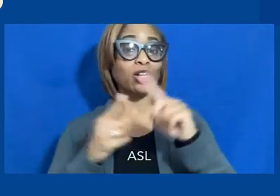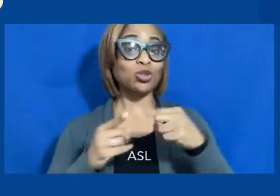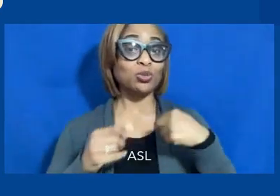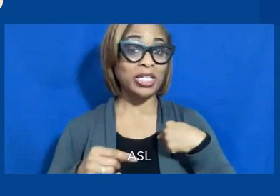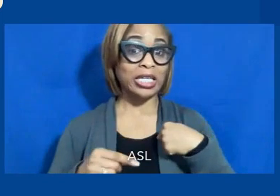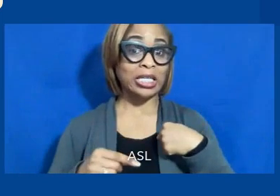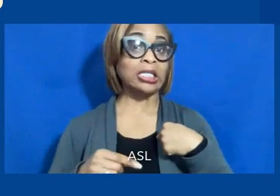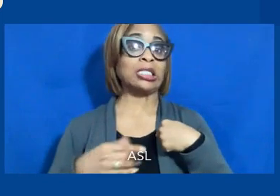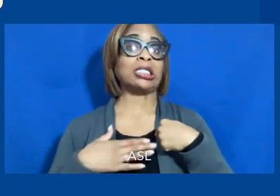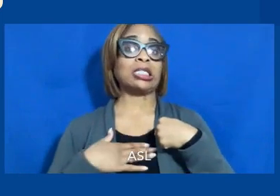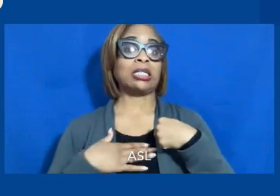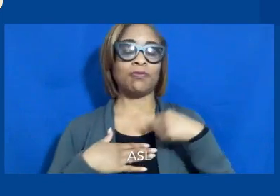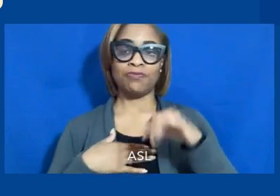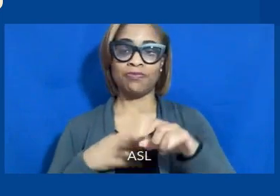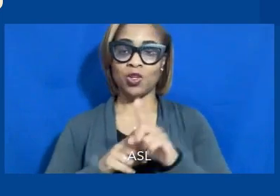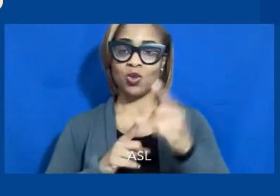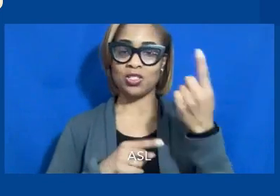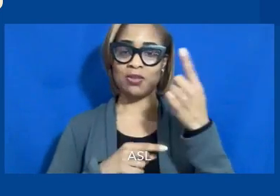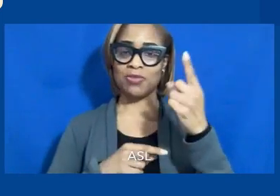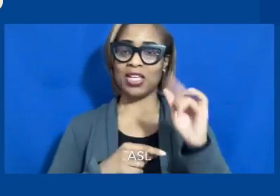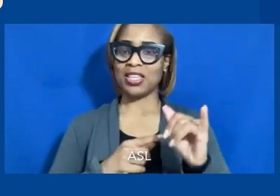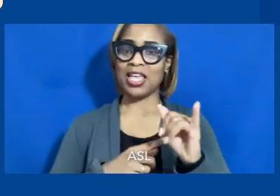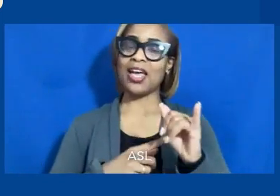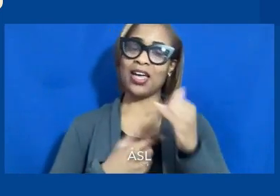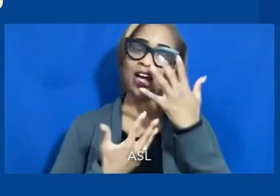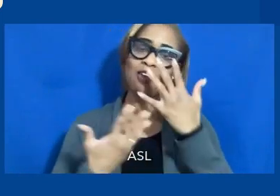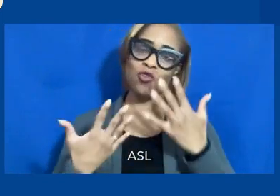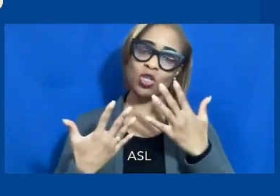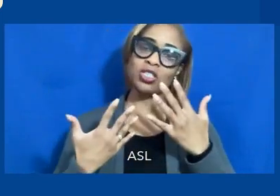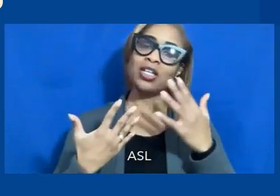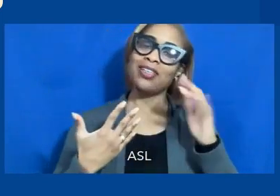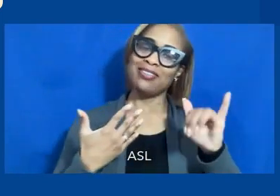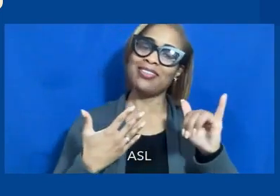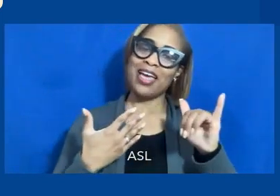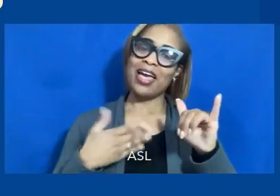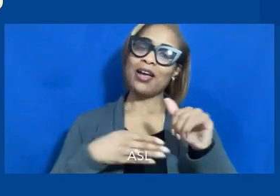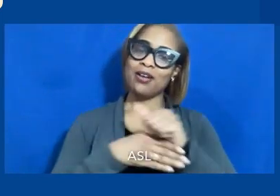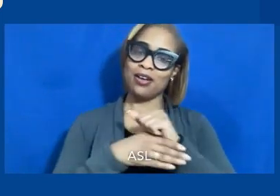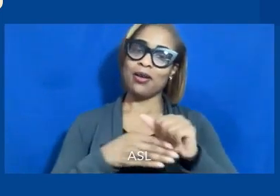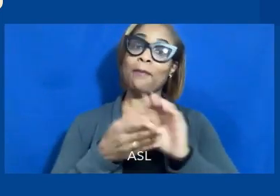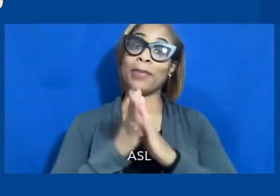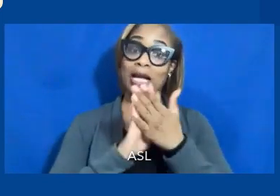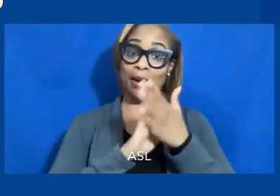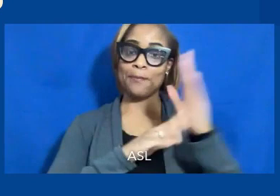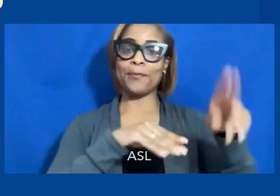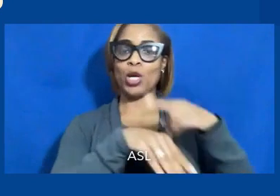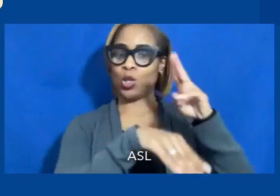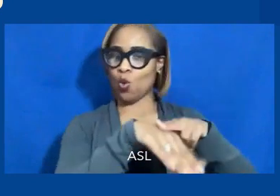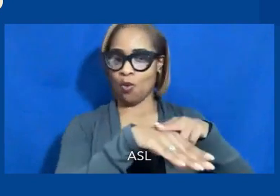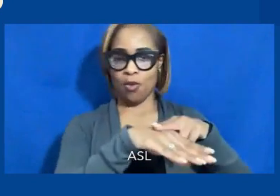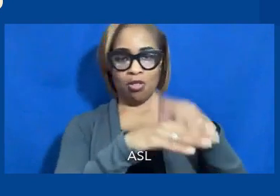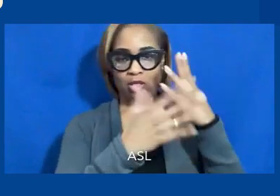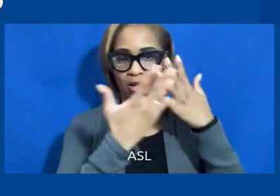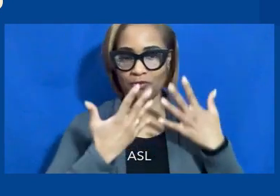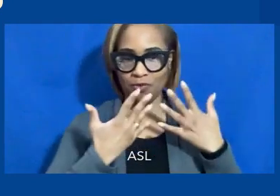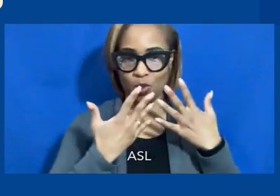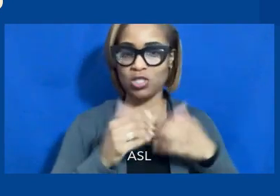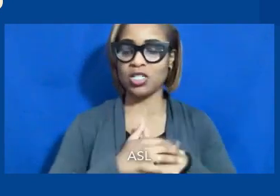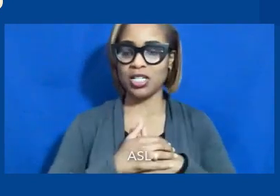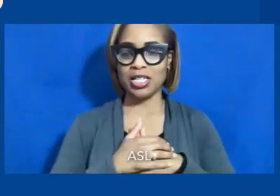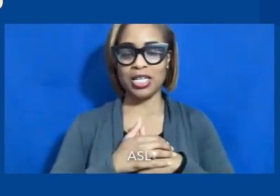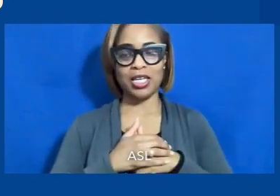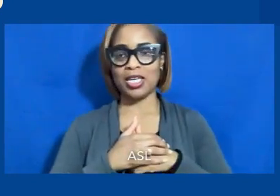that is also something that is, unfortunately, I think that practice is becoming really normalized, and it's something